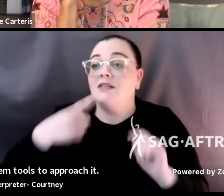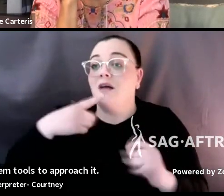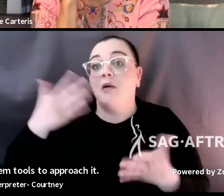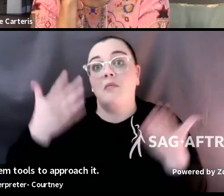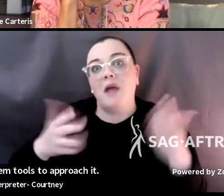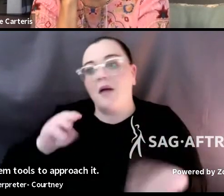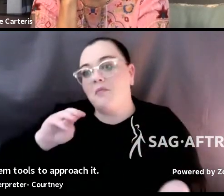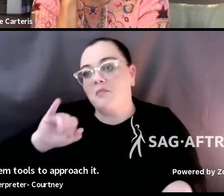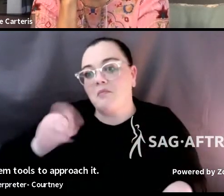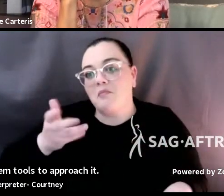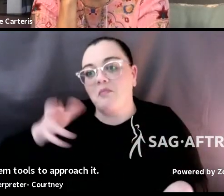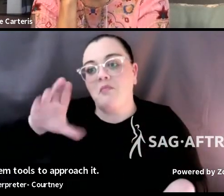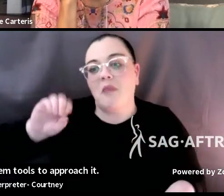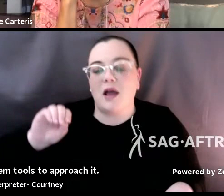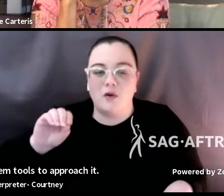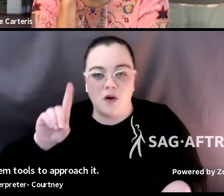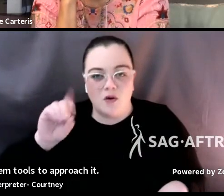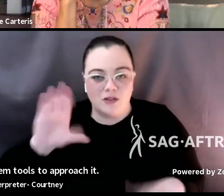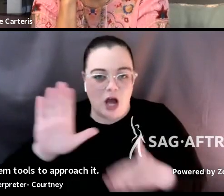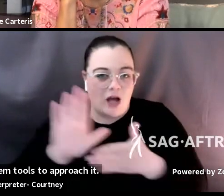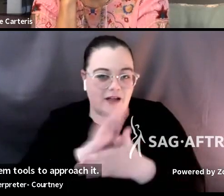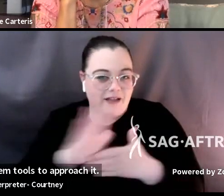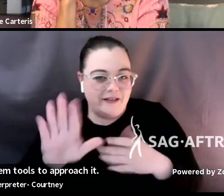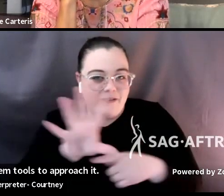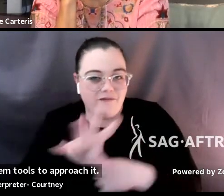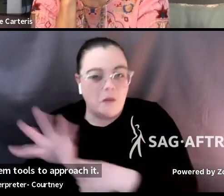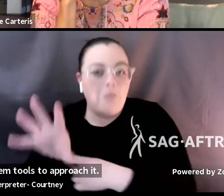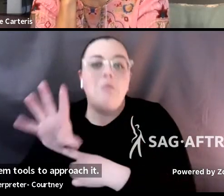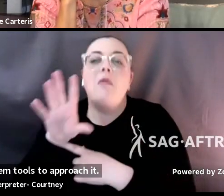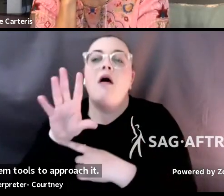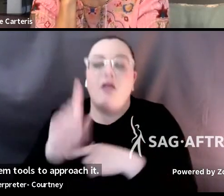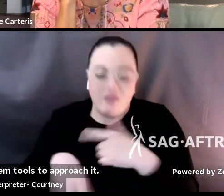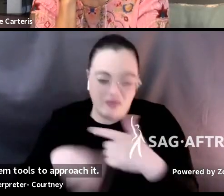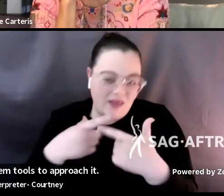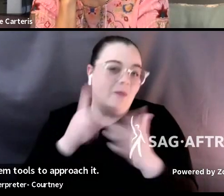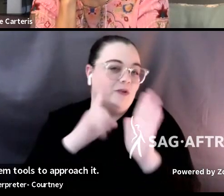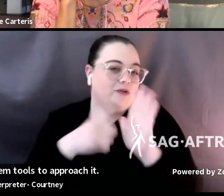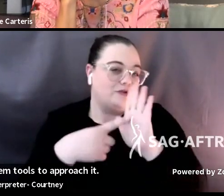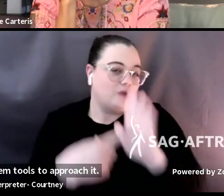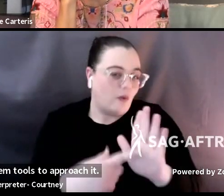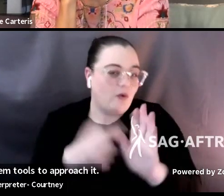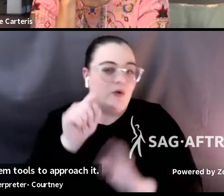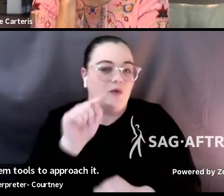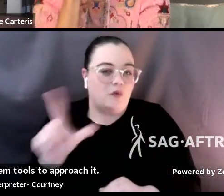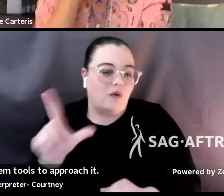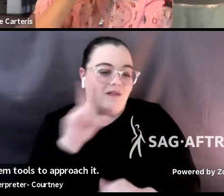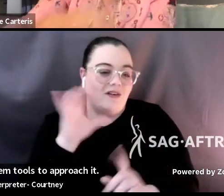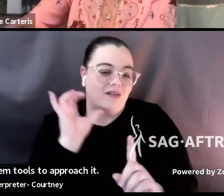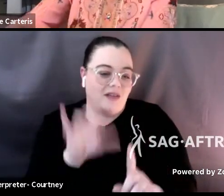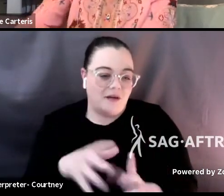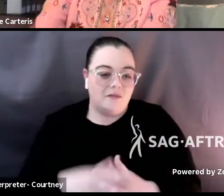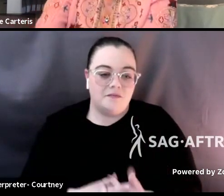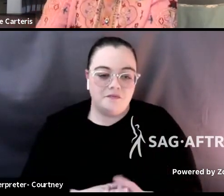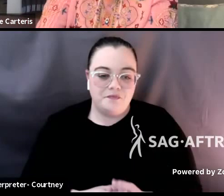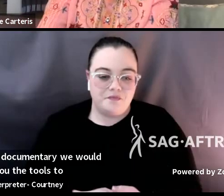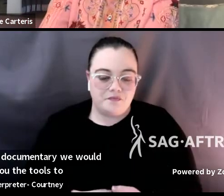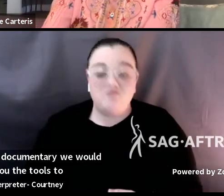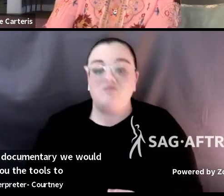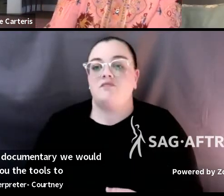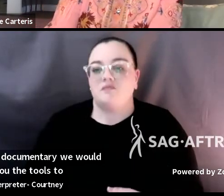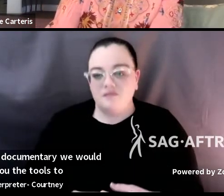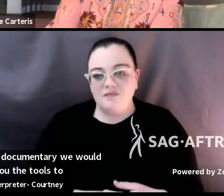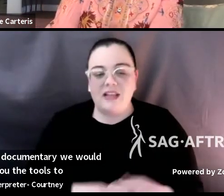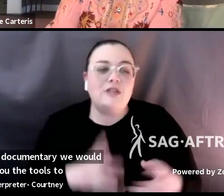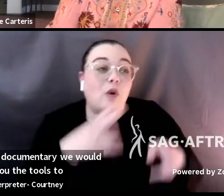for instance, or a small documentary, we would then bring in something that would give you the tools to approach that. Great. That's Short really answer is yes.